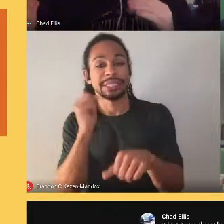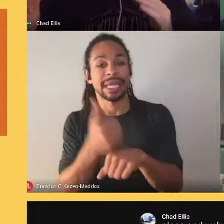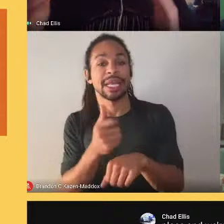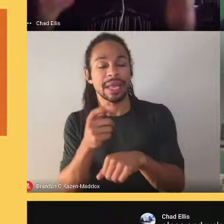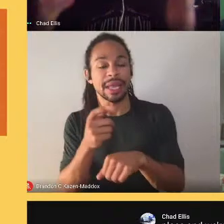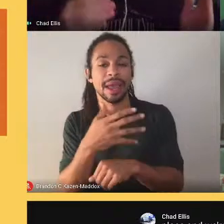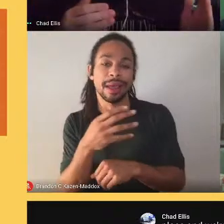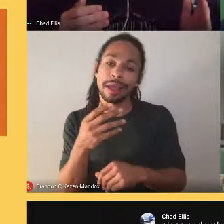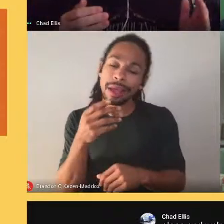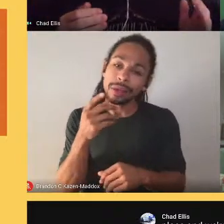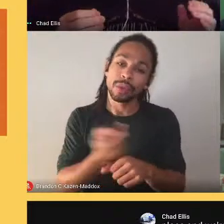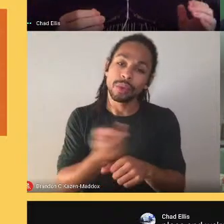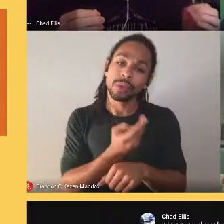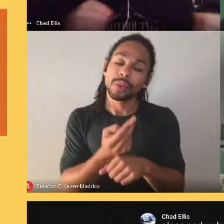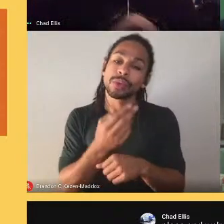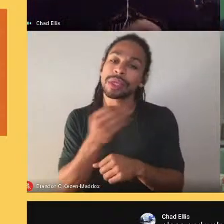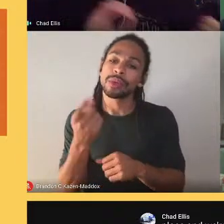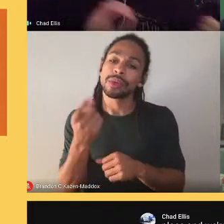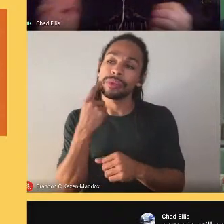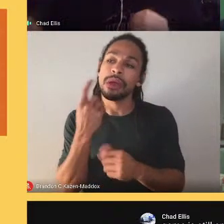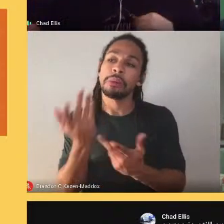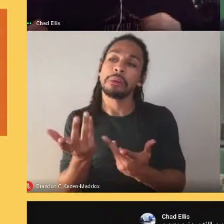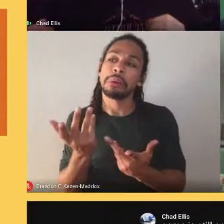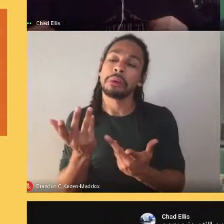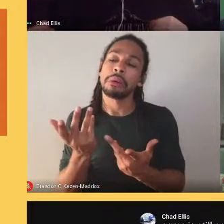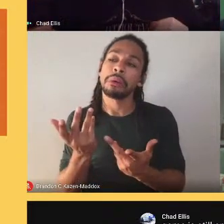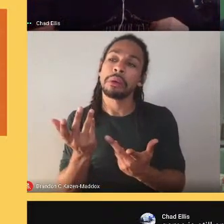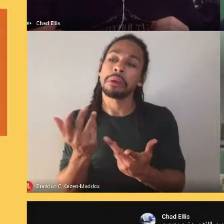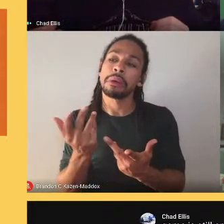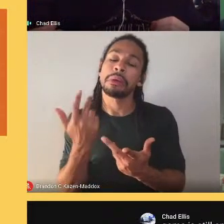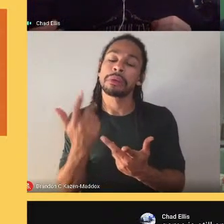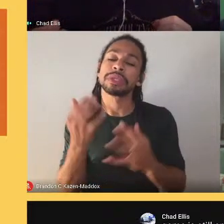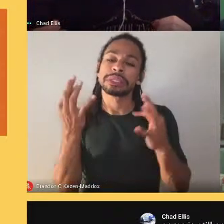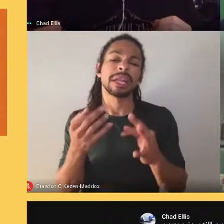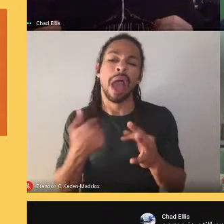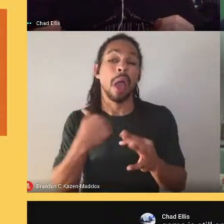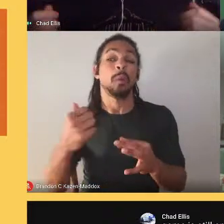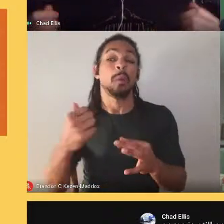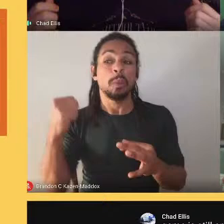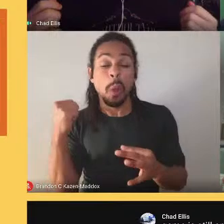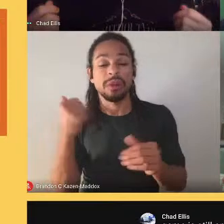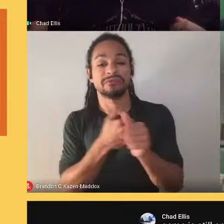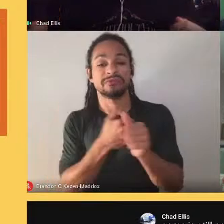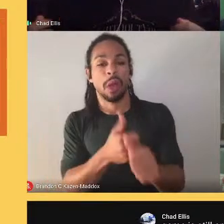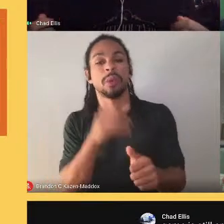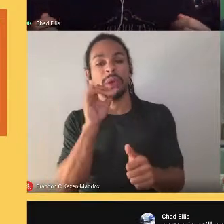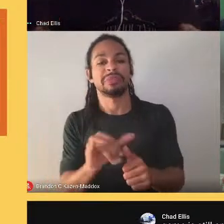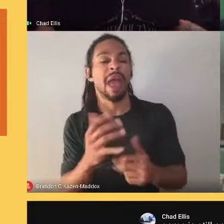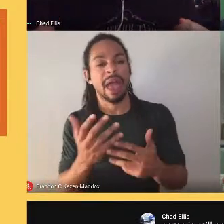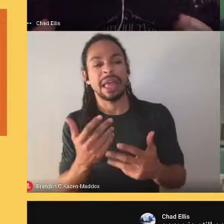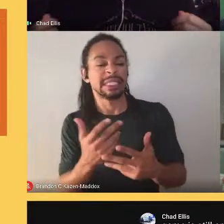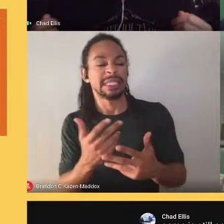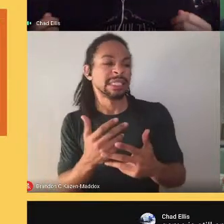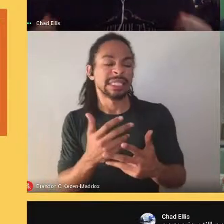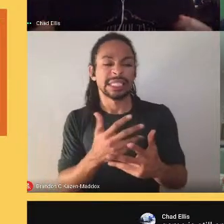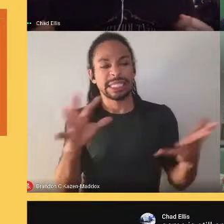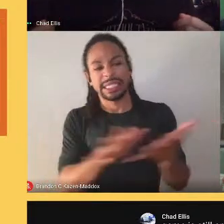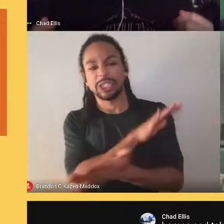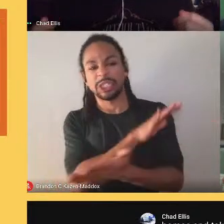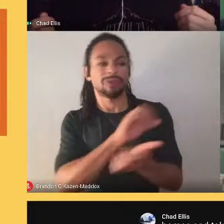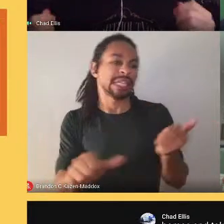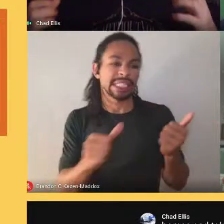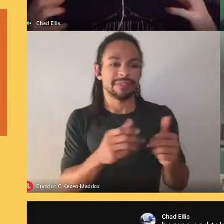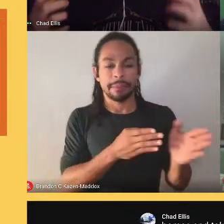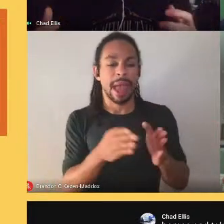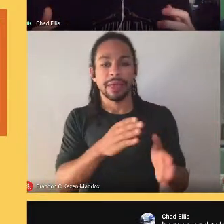this direction, that helped you go against that? Because like, it's a very enjoyable show. Like when I listen to it, it's very